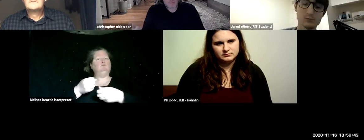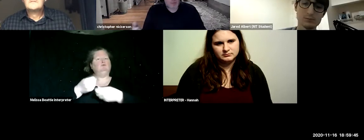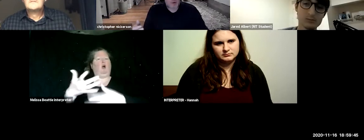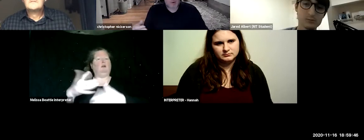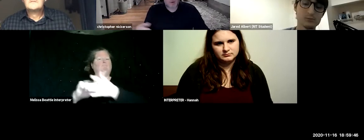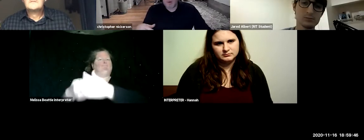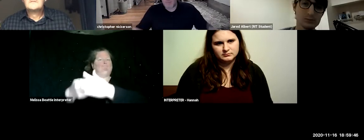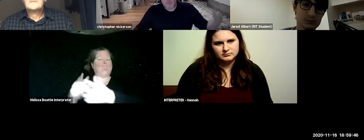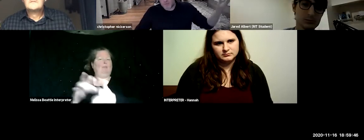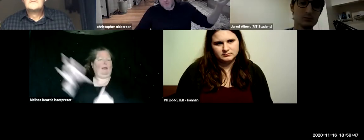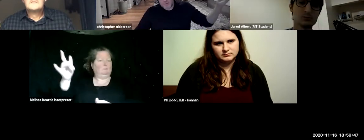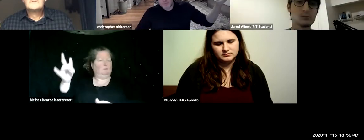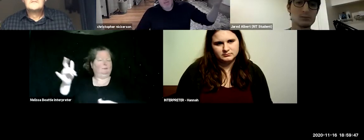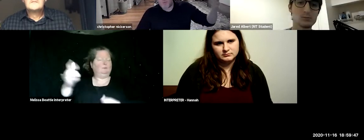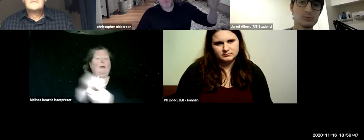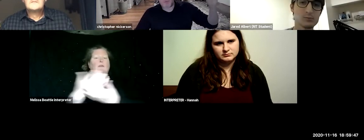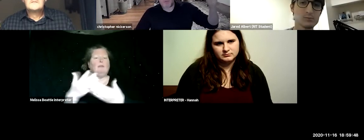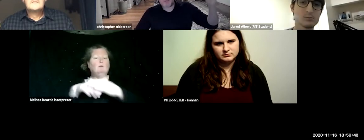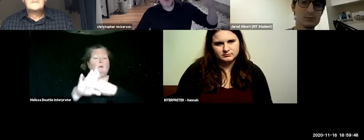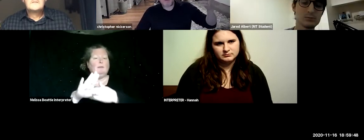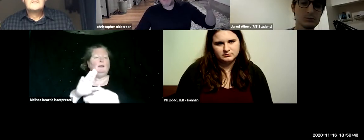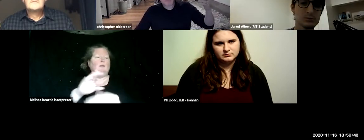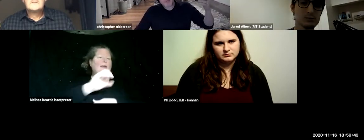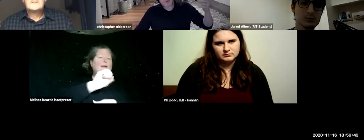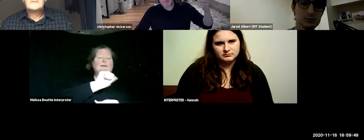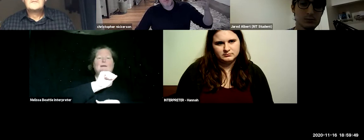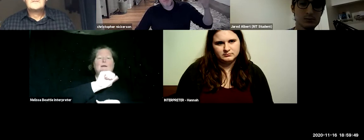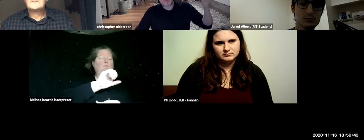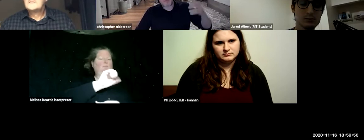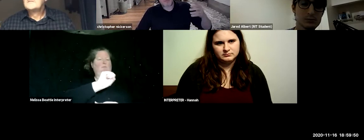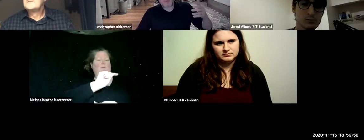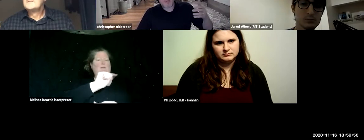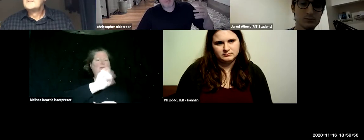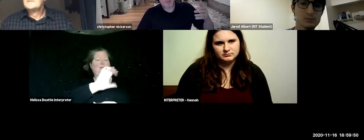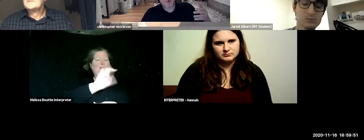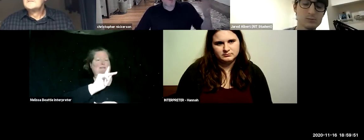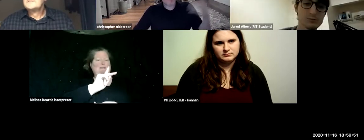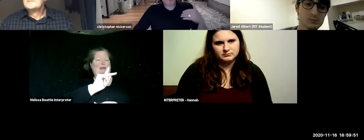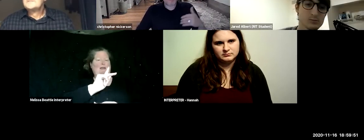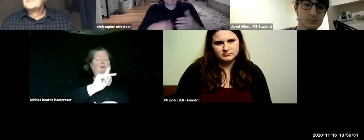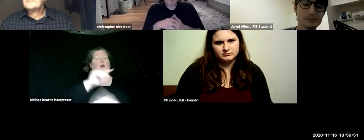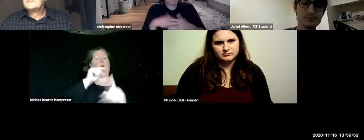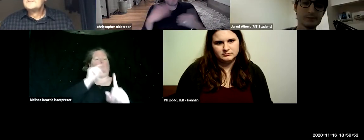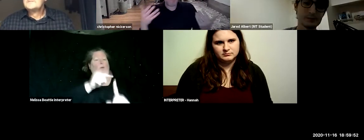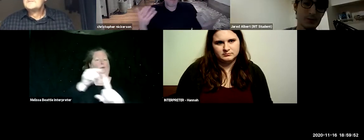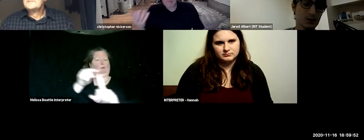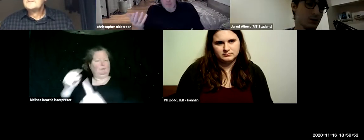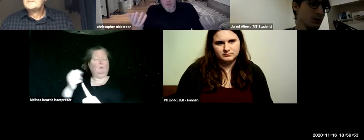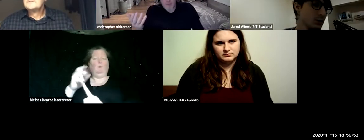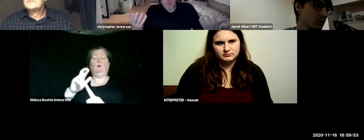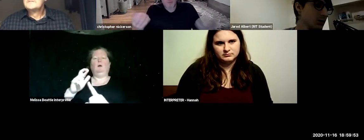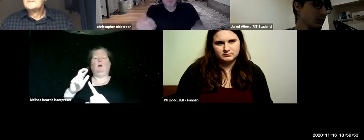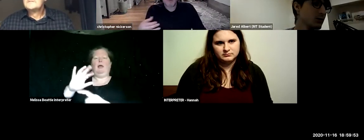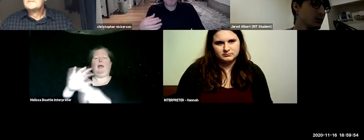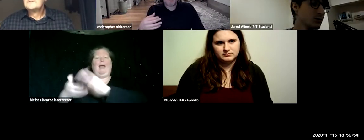into, right, are everything from stack pointers and trying to understand where memory insertion and stuff like that's going to go. But you're also going to have to give it some